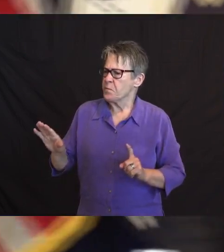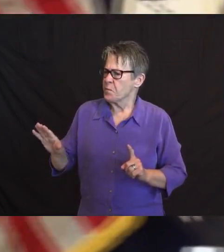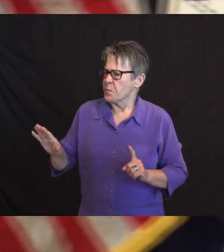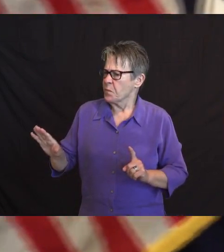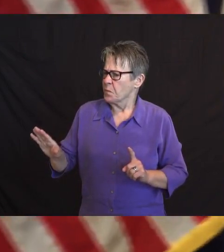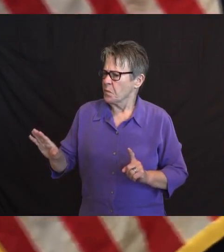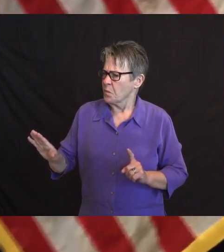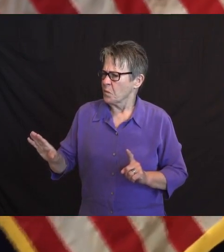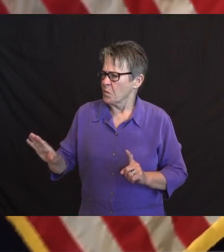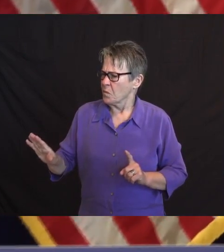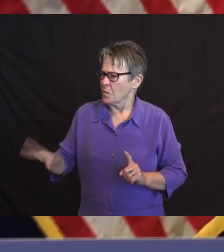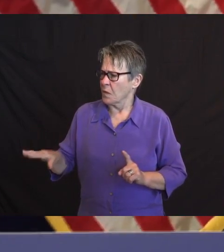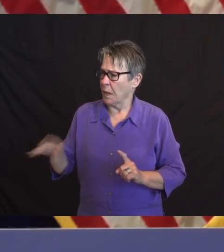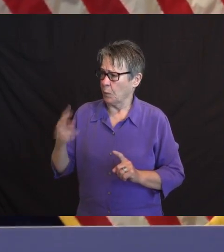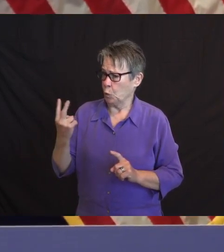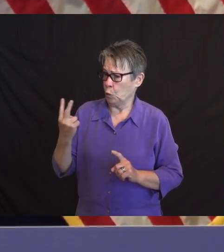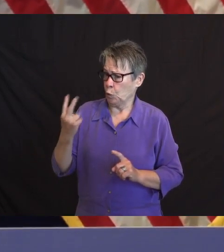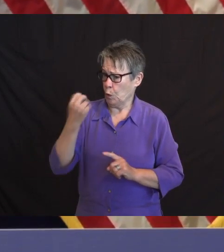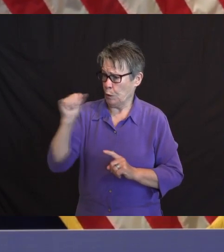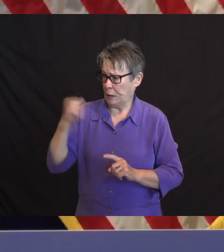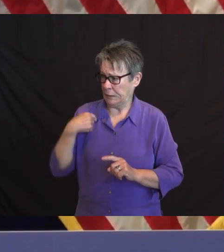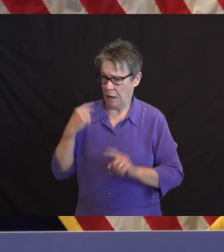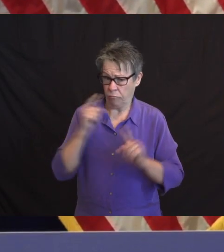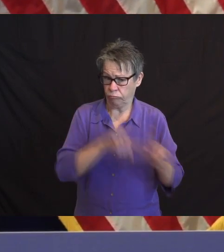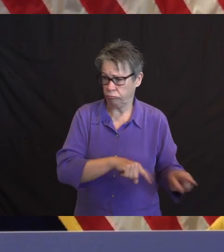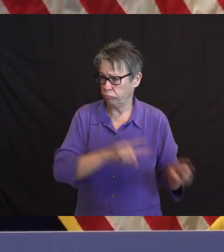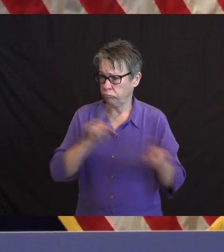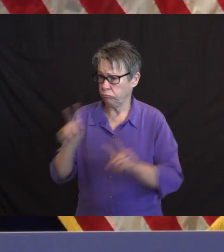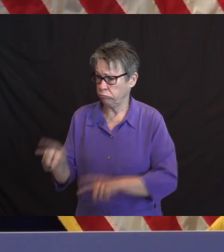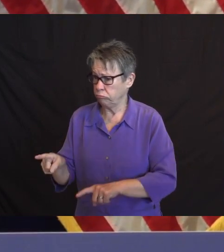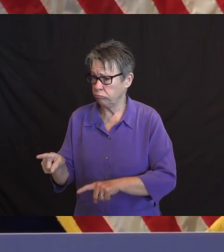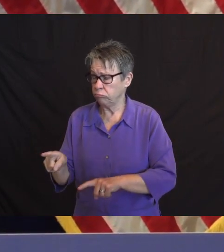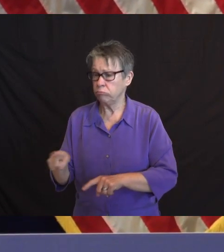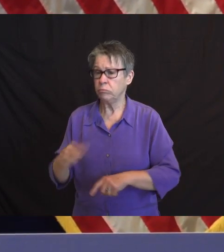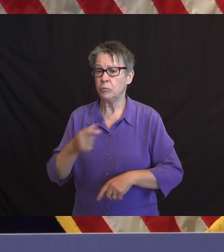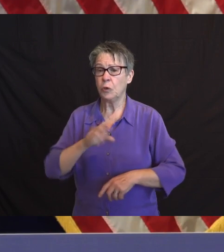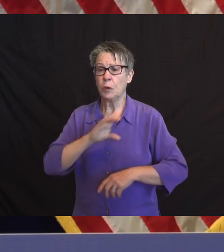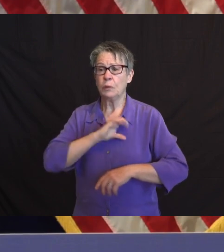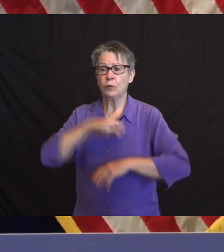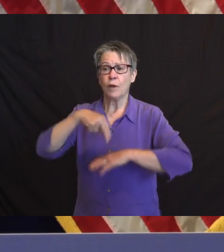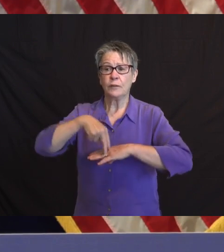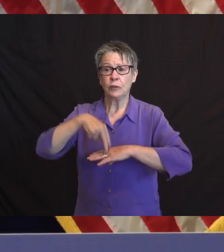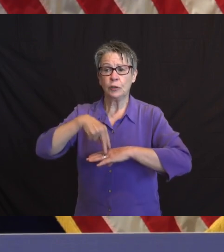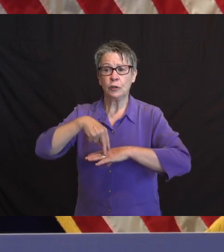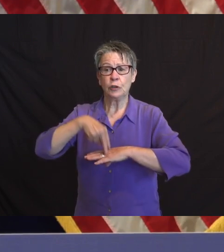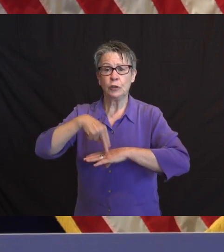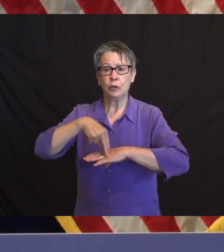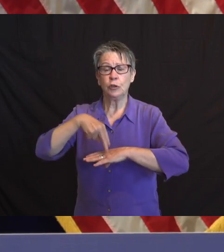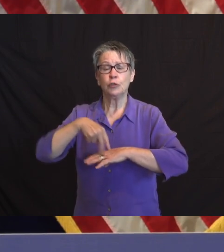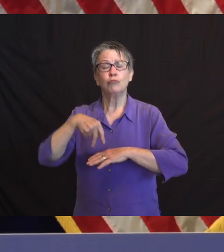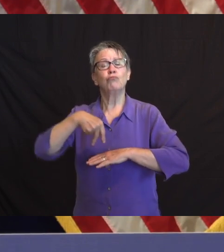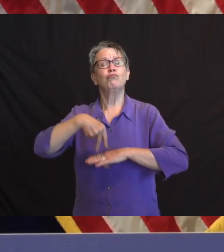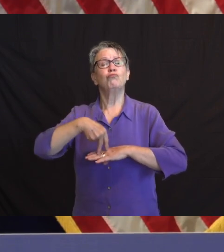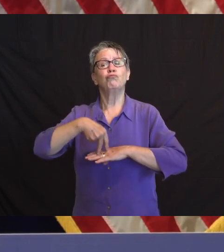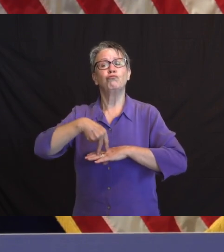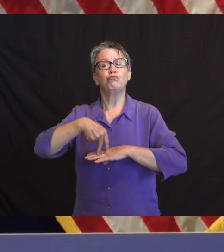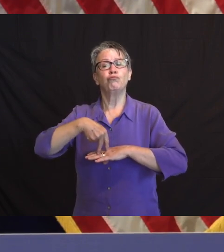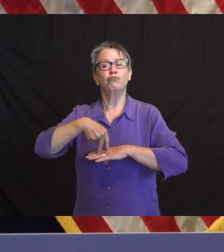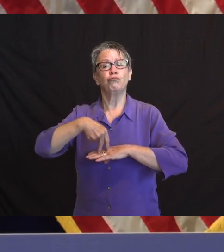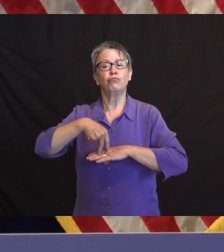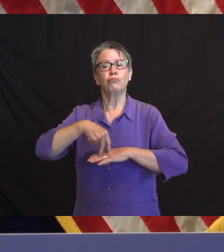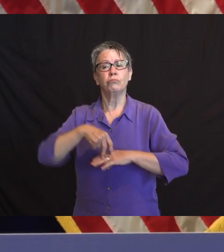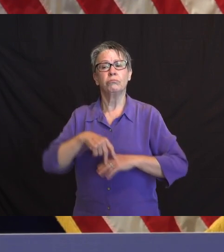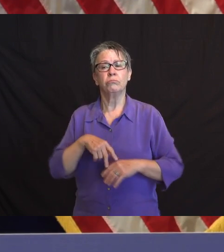law enforcement was standing tall. Really impressive. The entirety of each of the